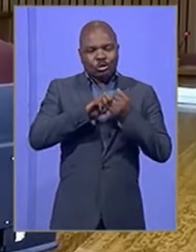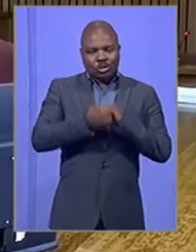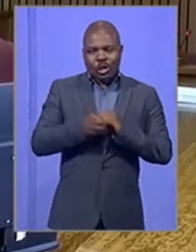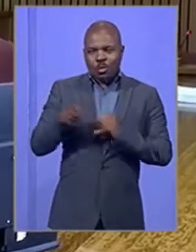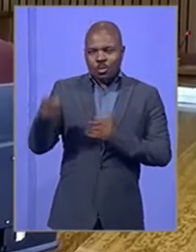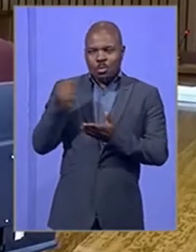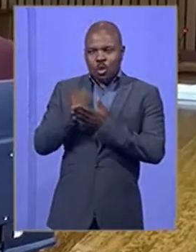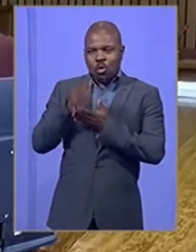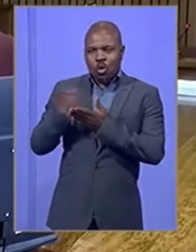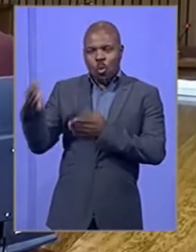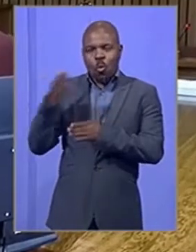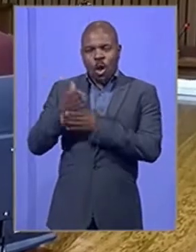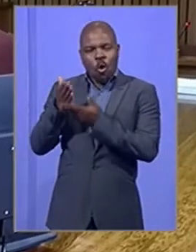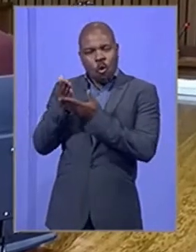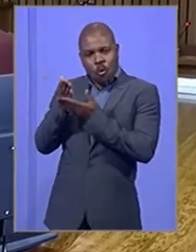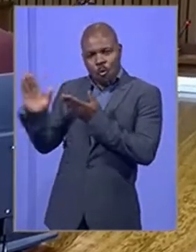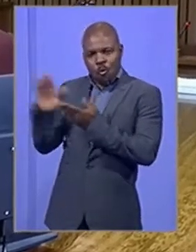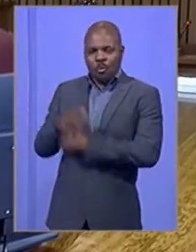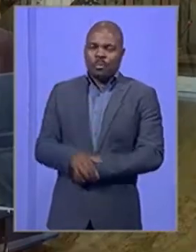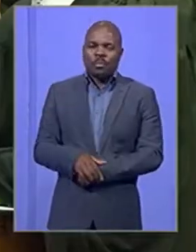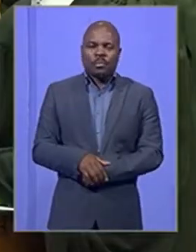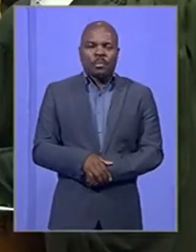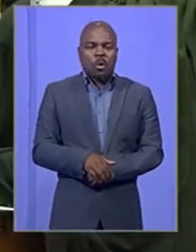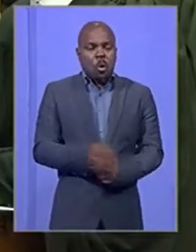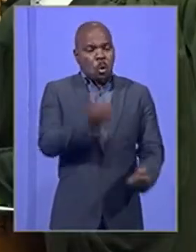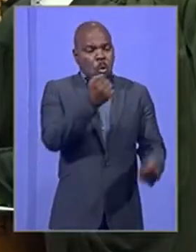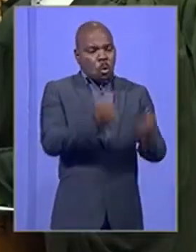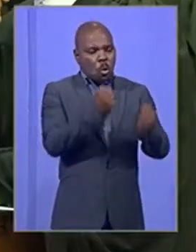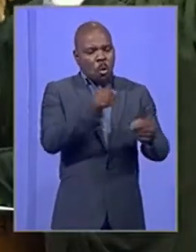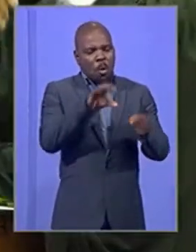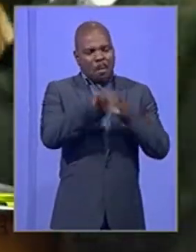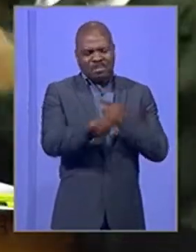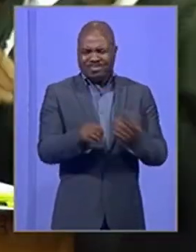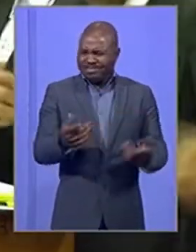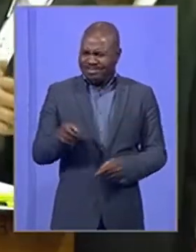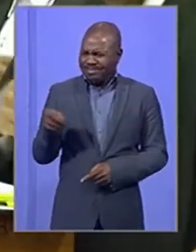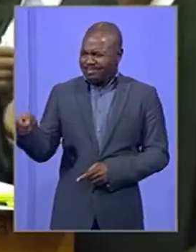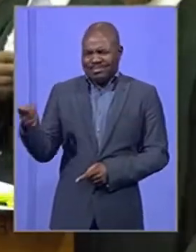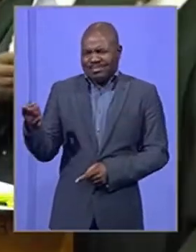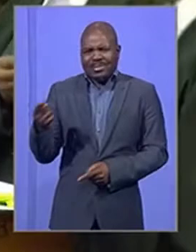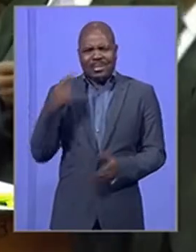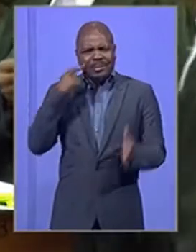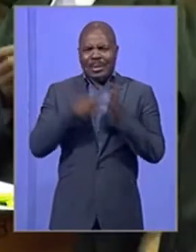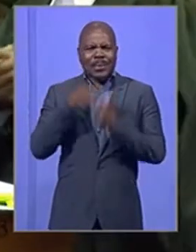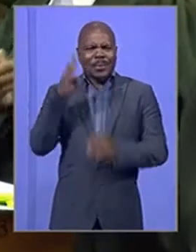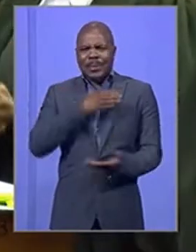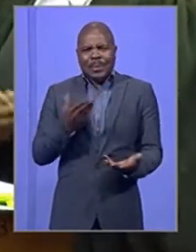tloswe maemong a ya tshebetso. Lekgotla le fumane menyenyetsi ena e hloka motheo.